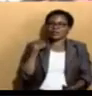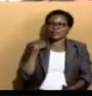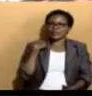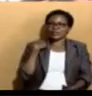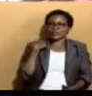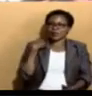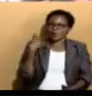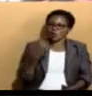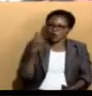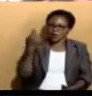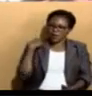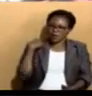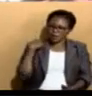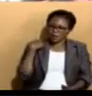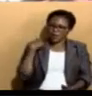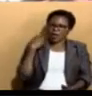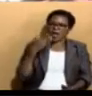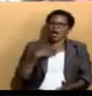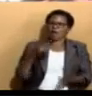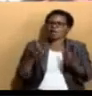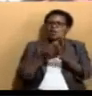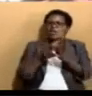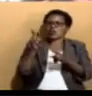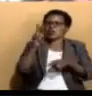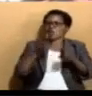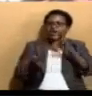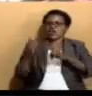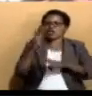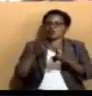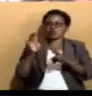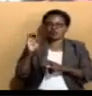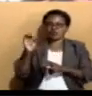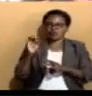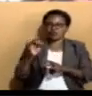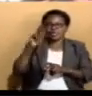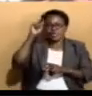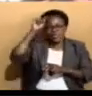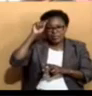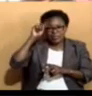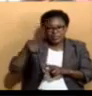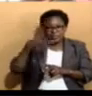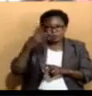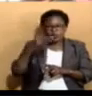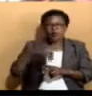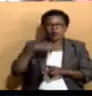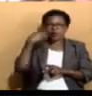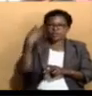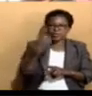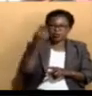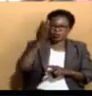no juridical value. The judgment of a single